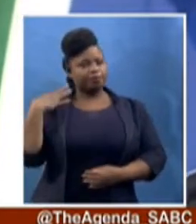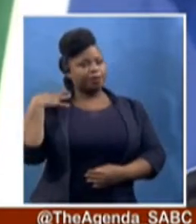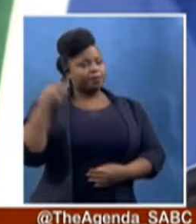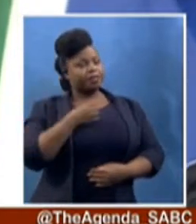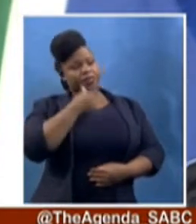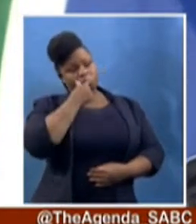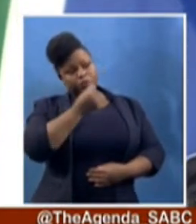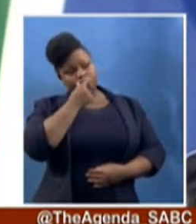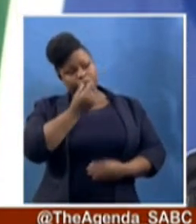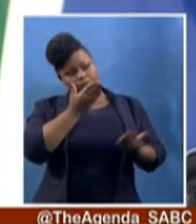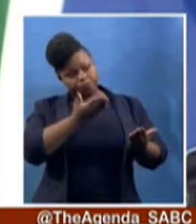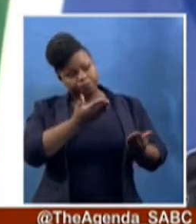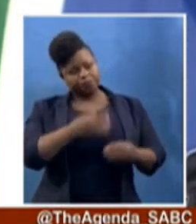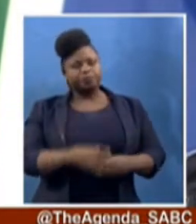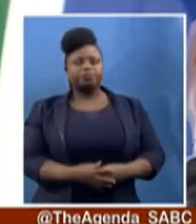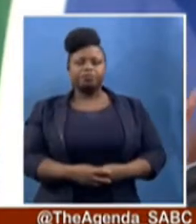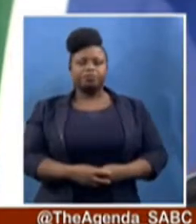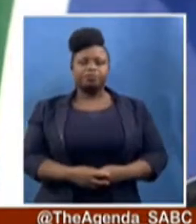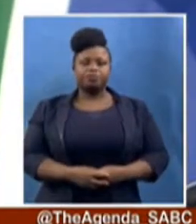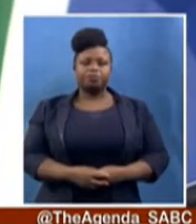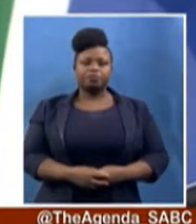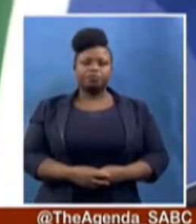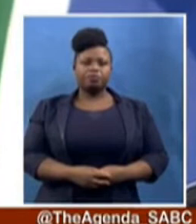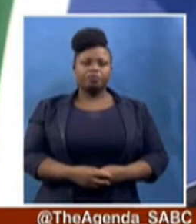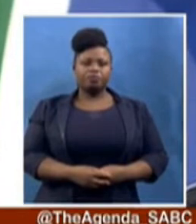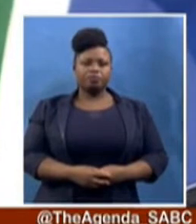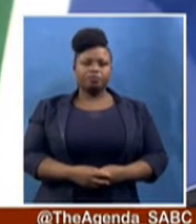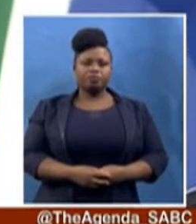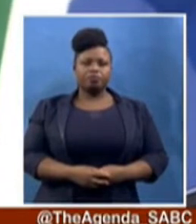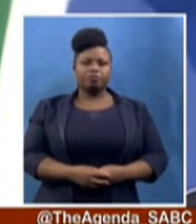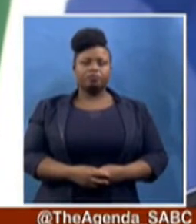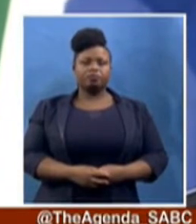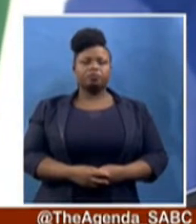in being overwhelmed by the beauty of this